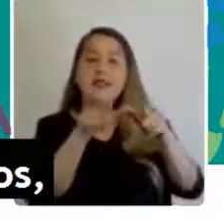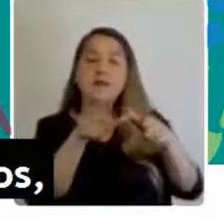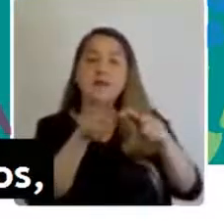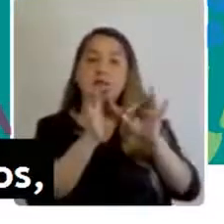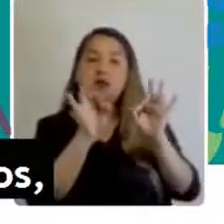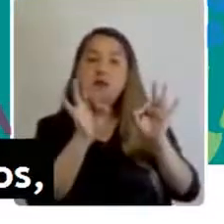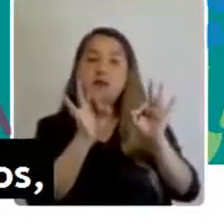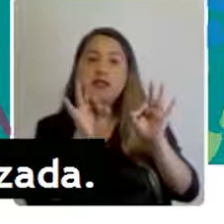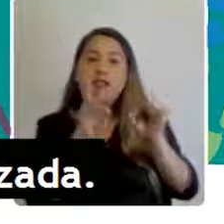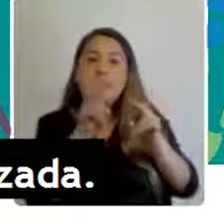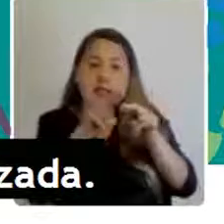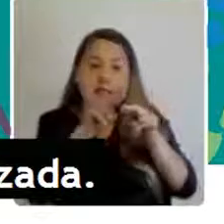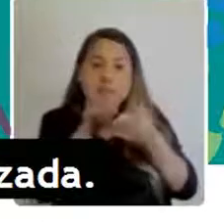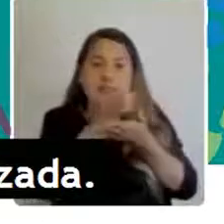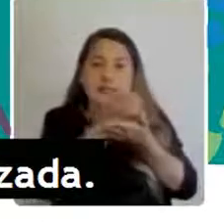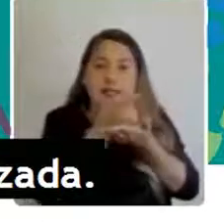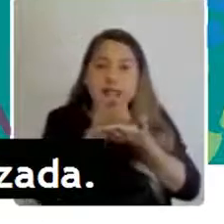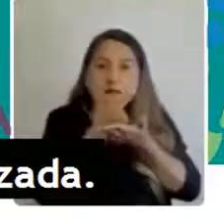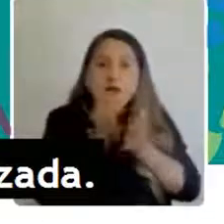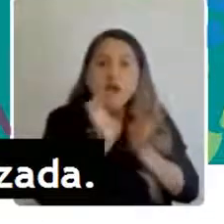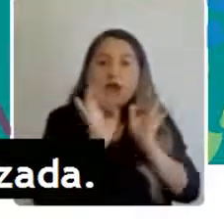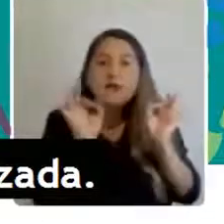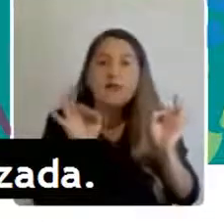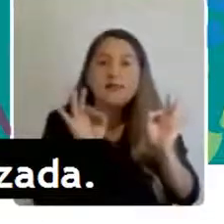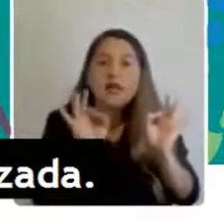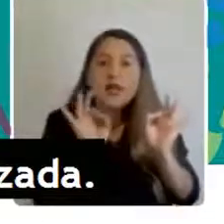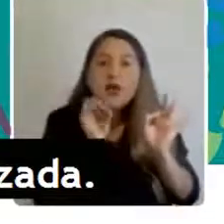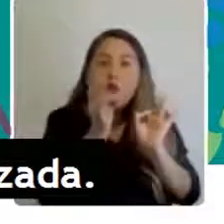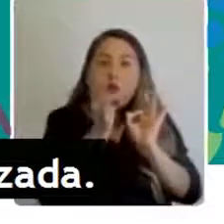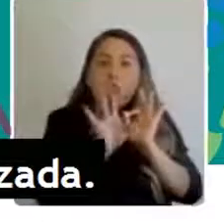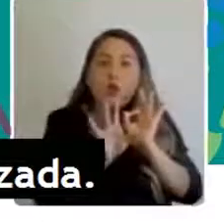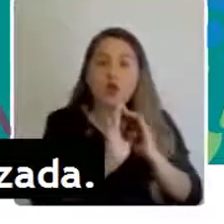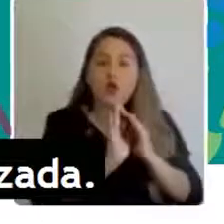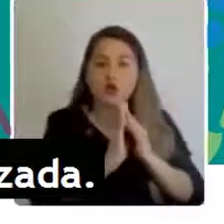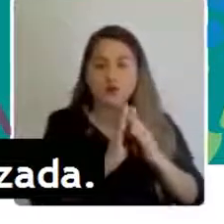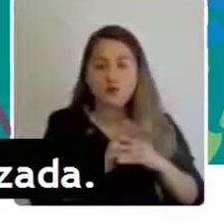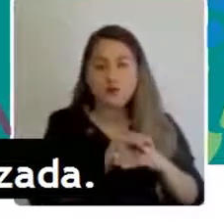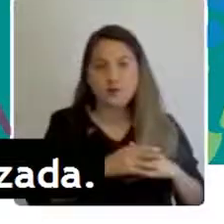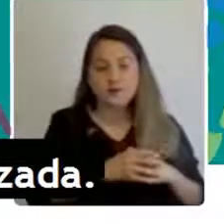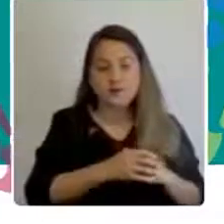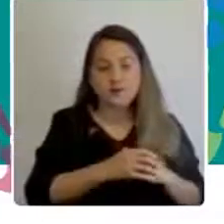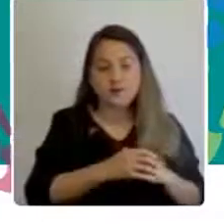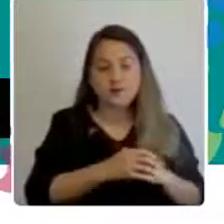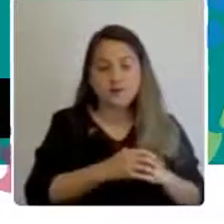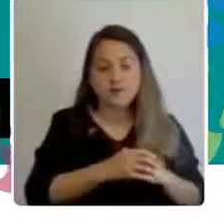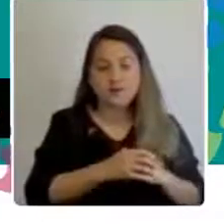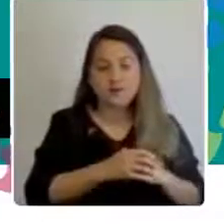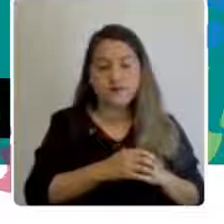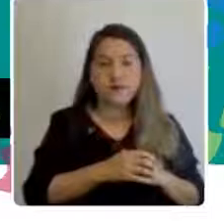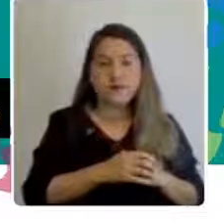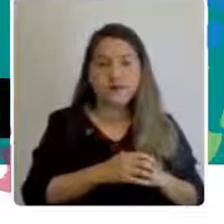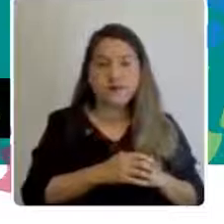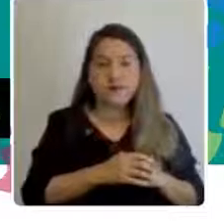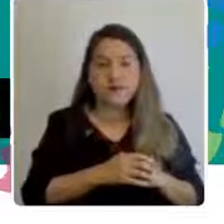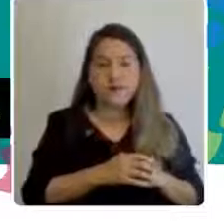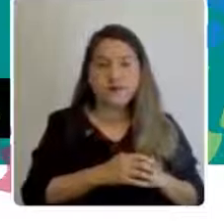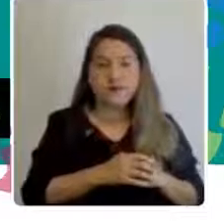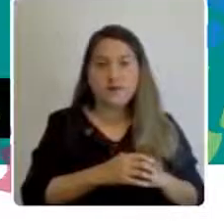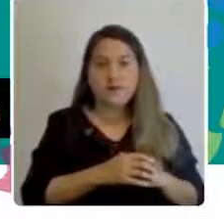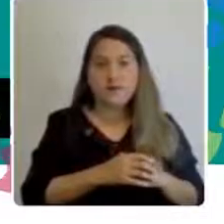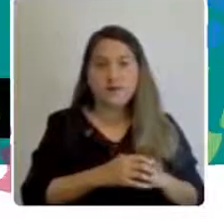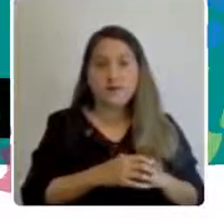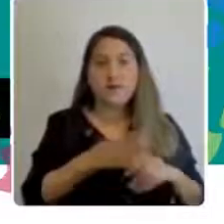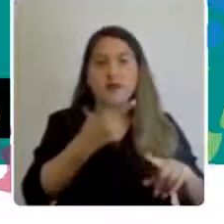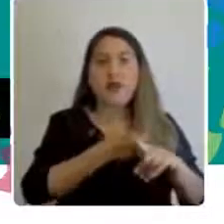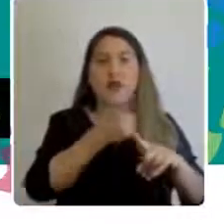labeled as orphans, but also there is the centralized authorization. So we have a